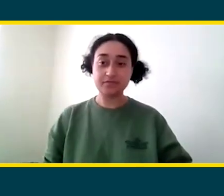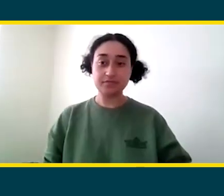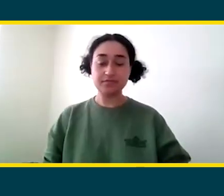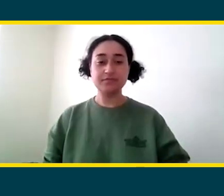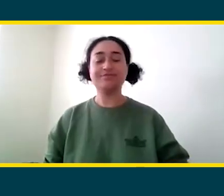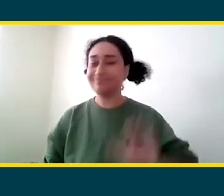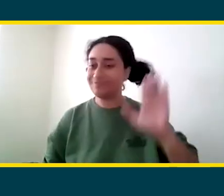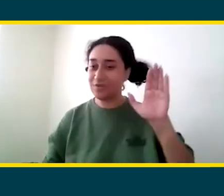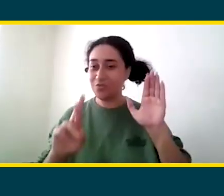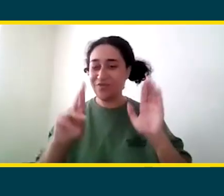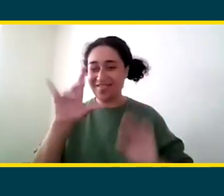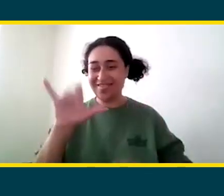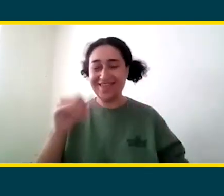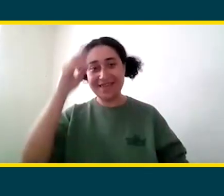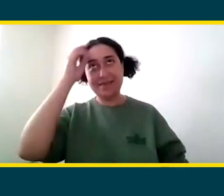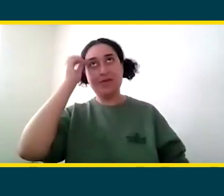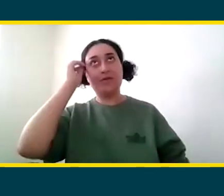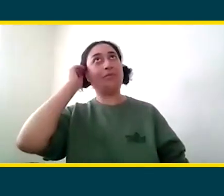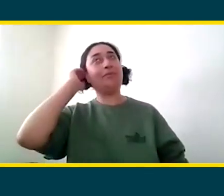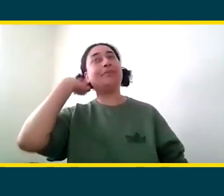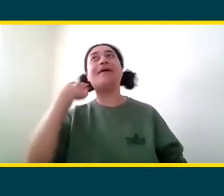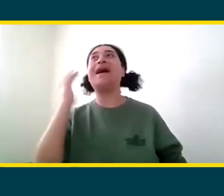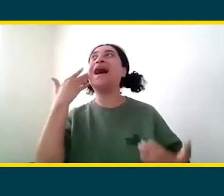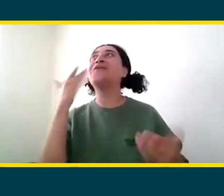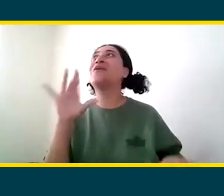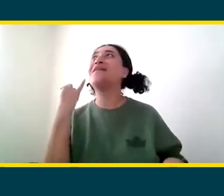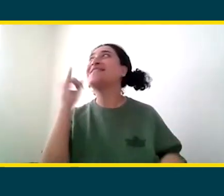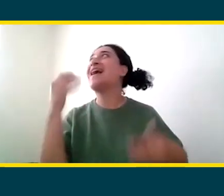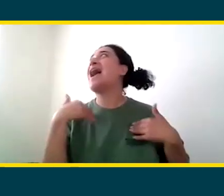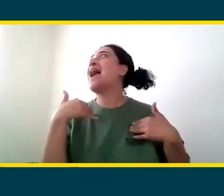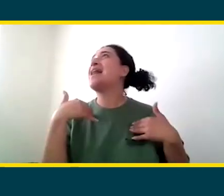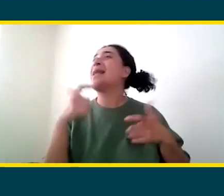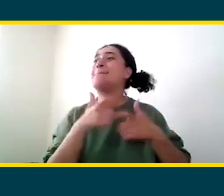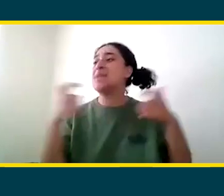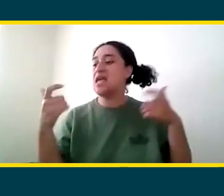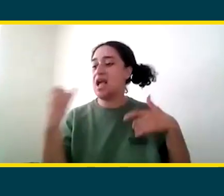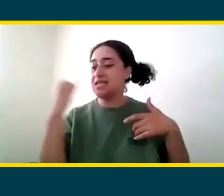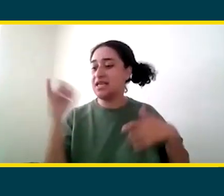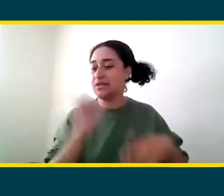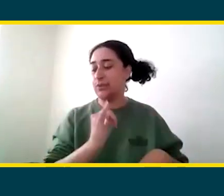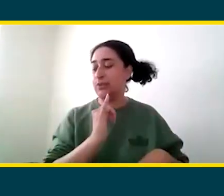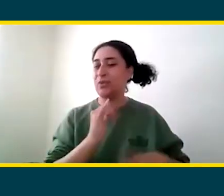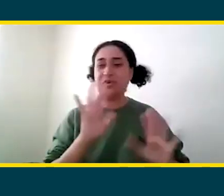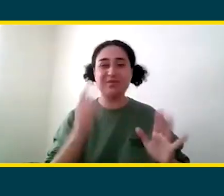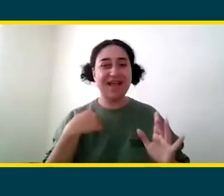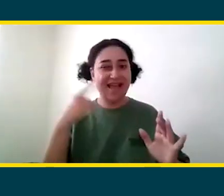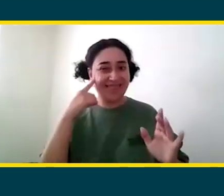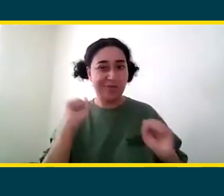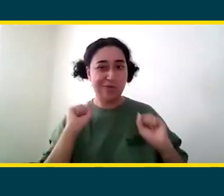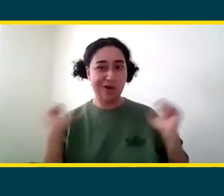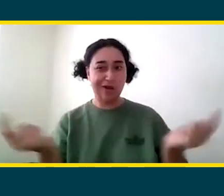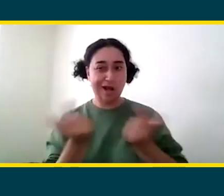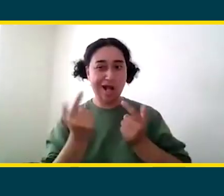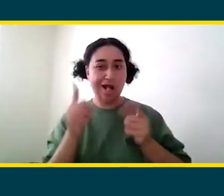This is Riley. I don't know. I don't know if I had any big ideas either, but I think we're all kind of agreeing